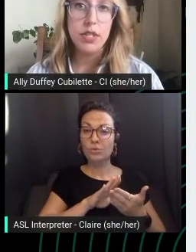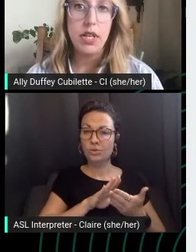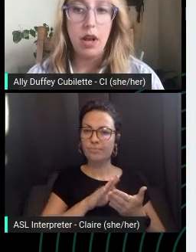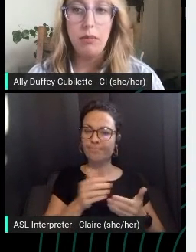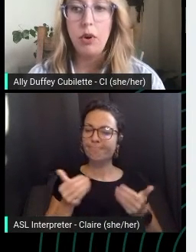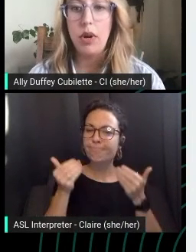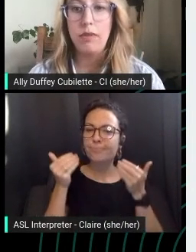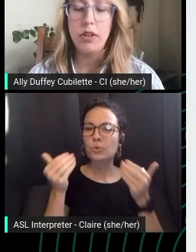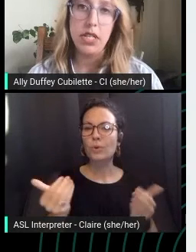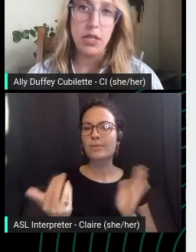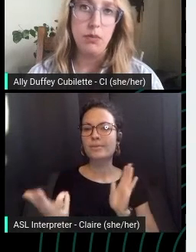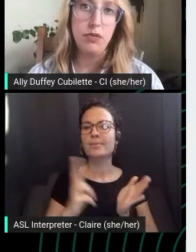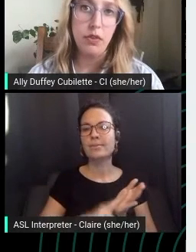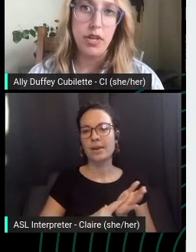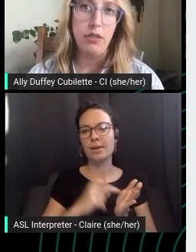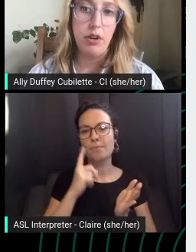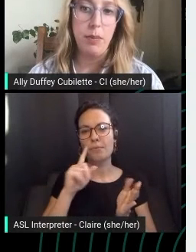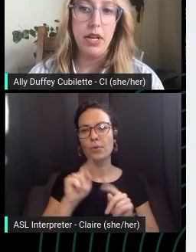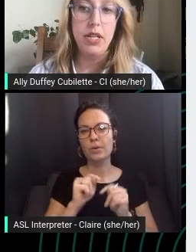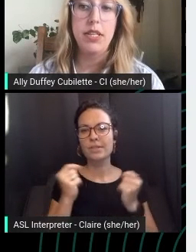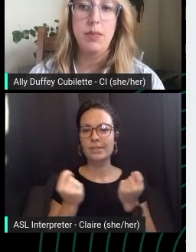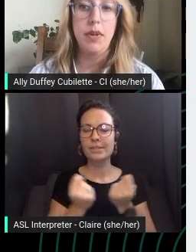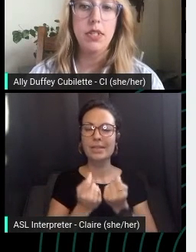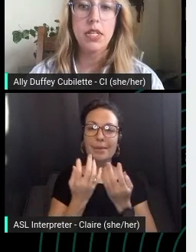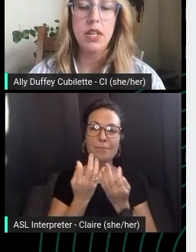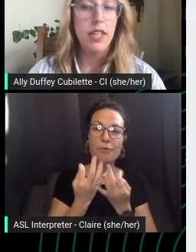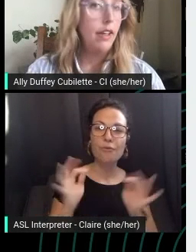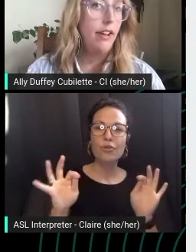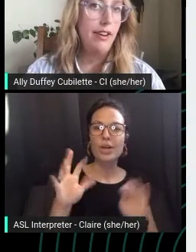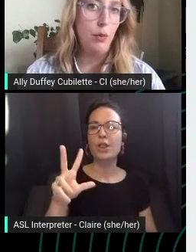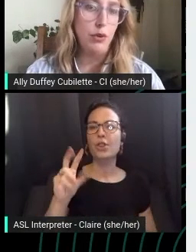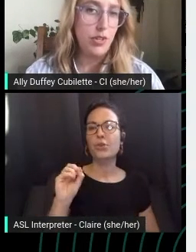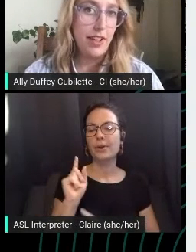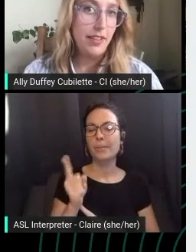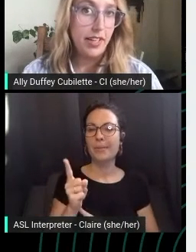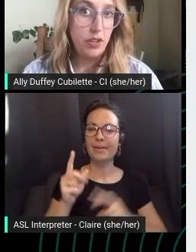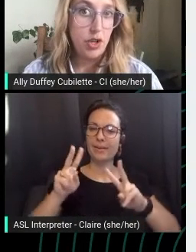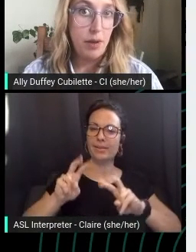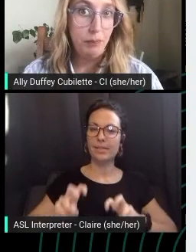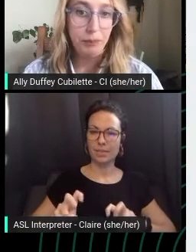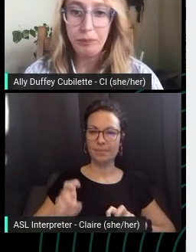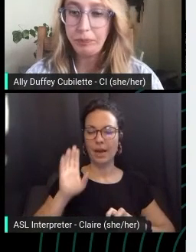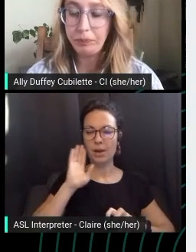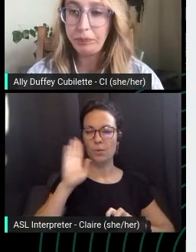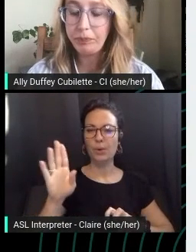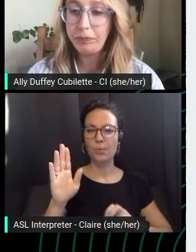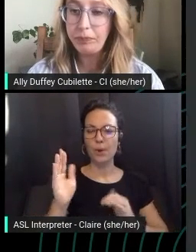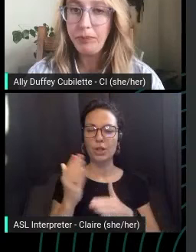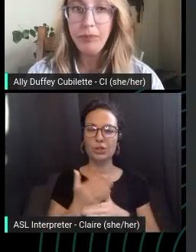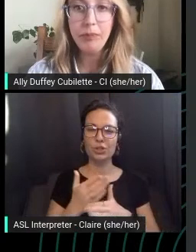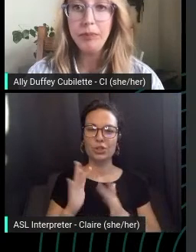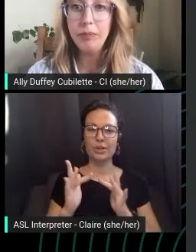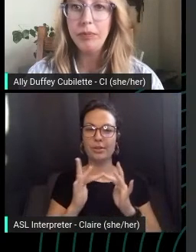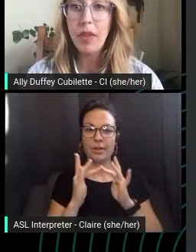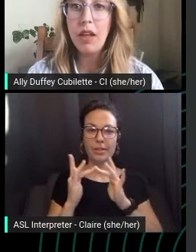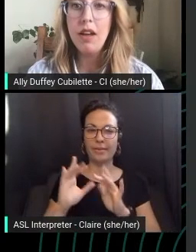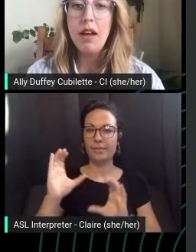encourage you to sign up for one of our team's free 30-minute assessments, and we'll share that link in the chat.